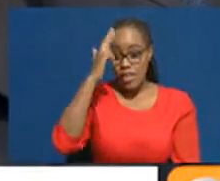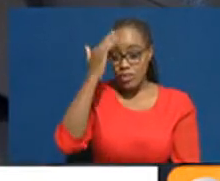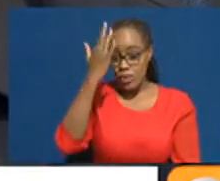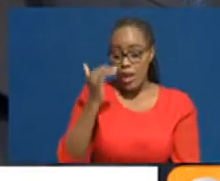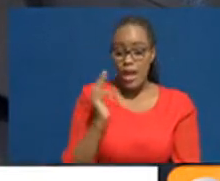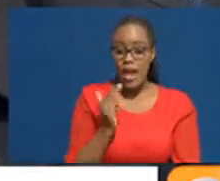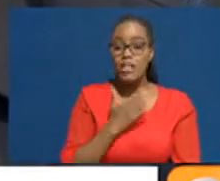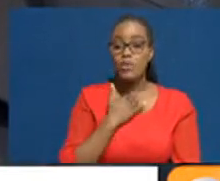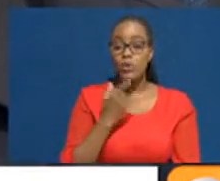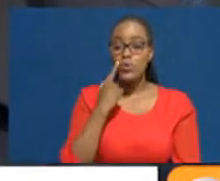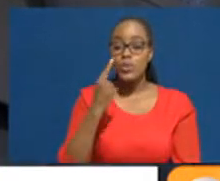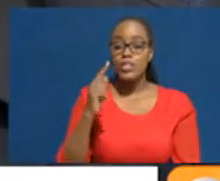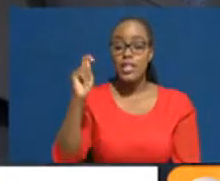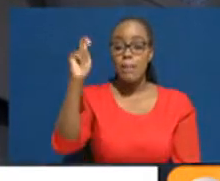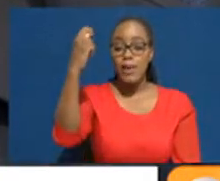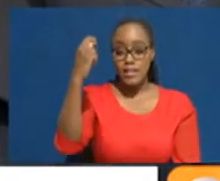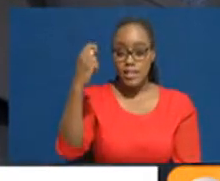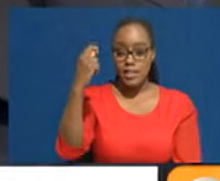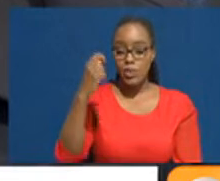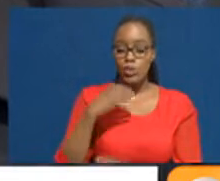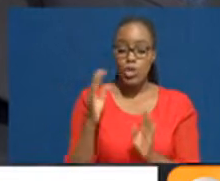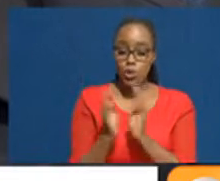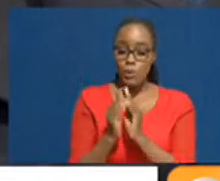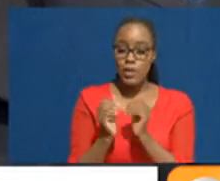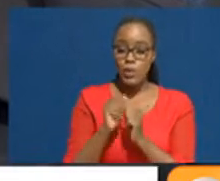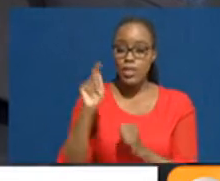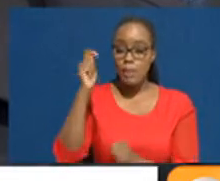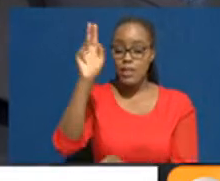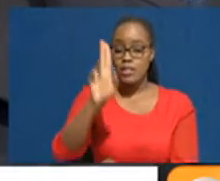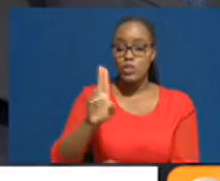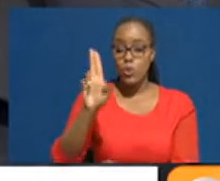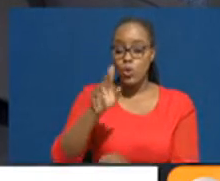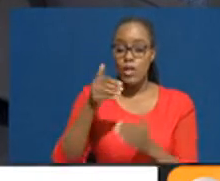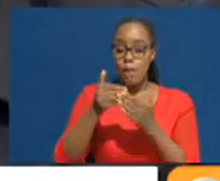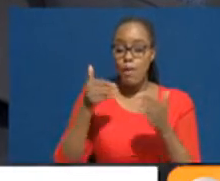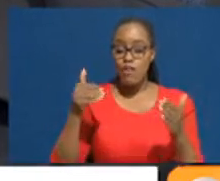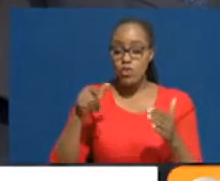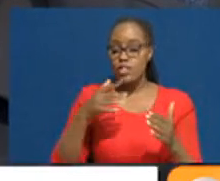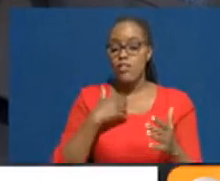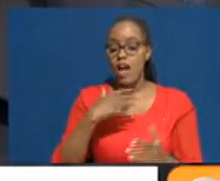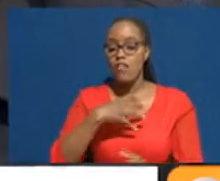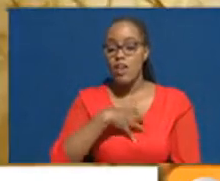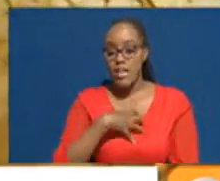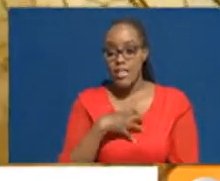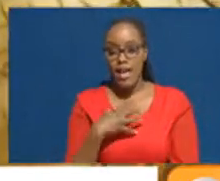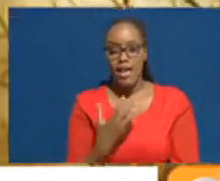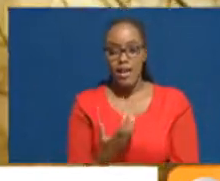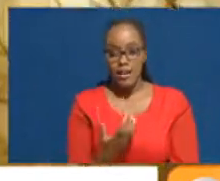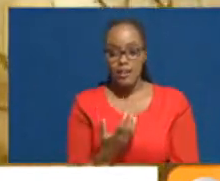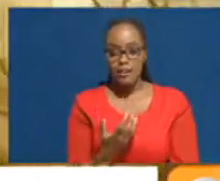sisi tunataka kumuona rais. Rais Uhuru Kenyatta kabla hajanyatuka.